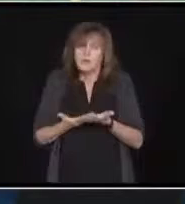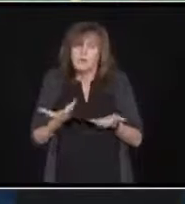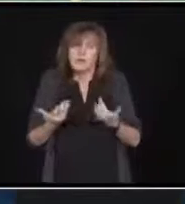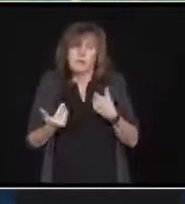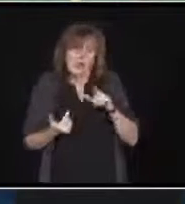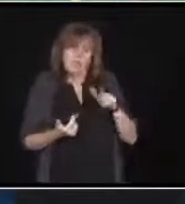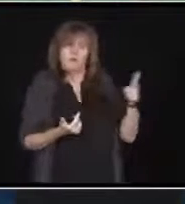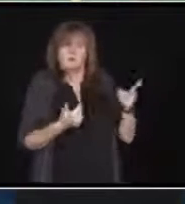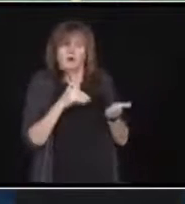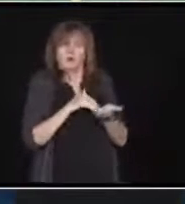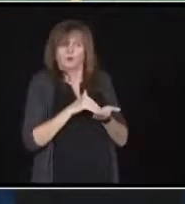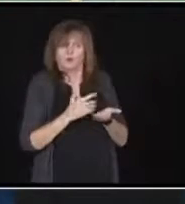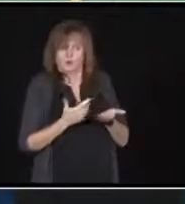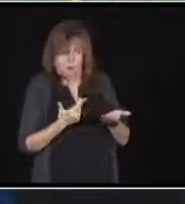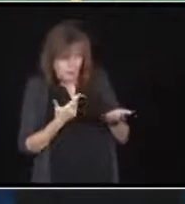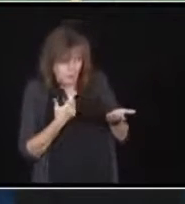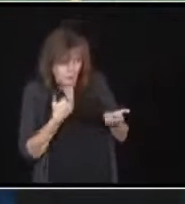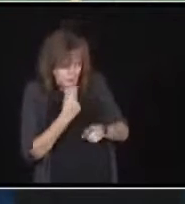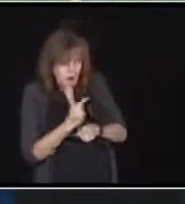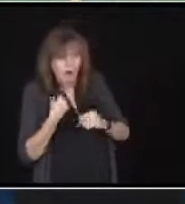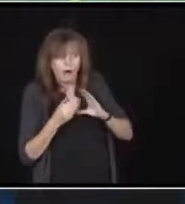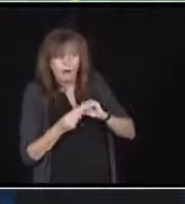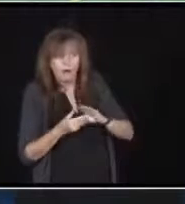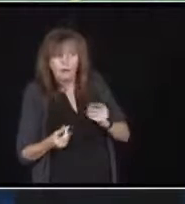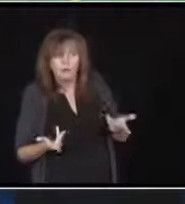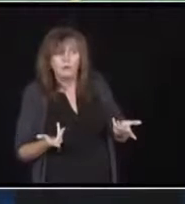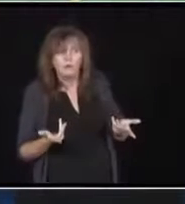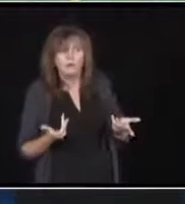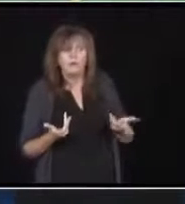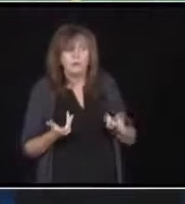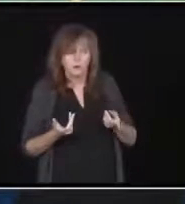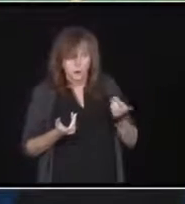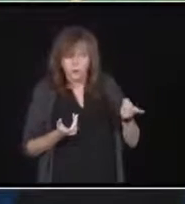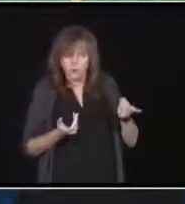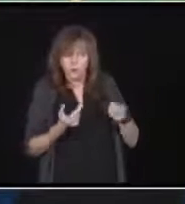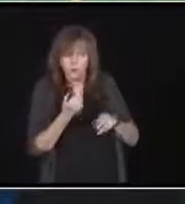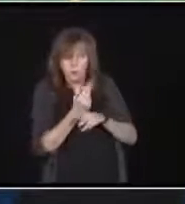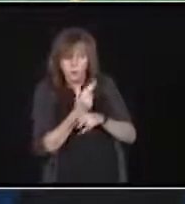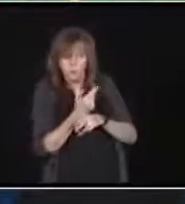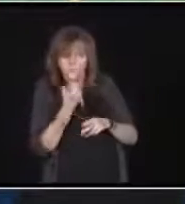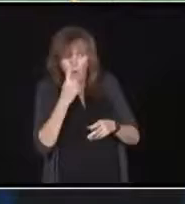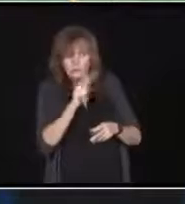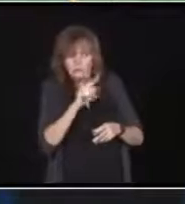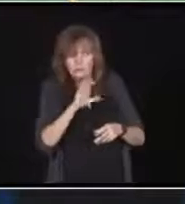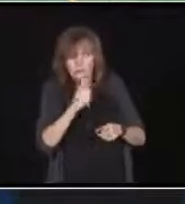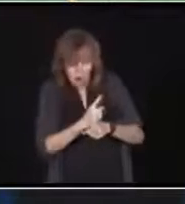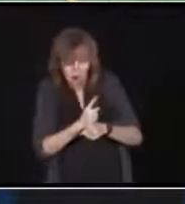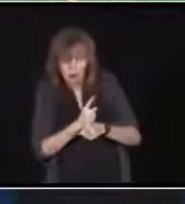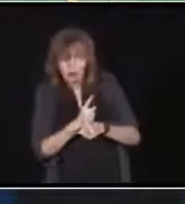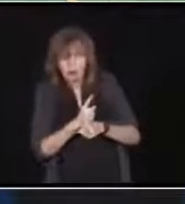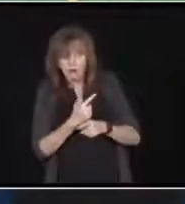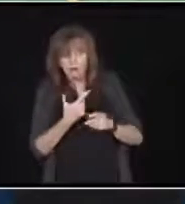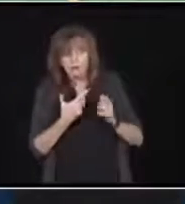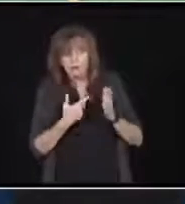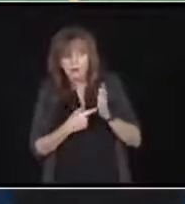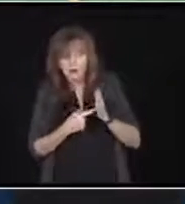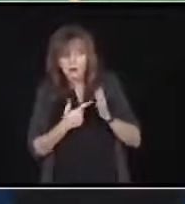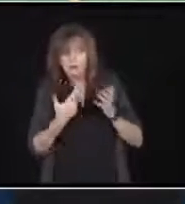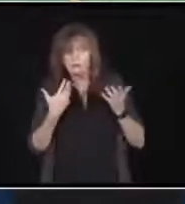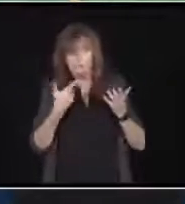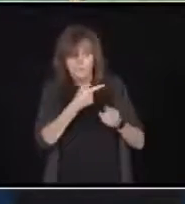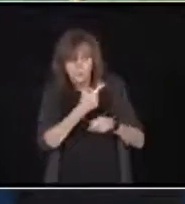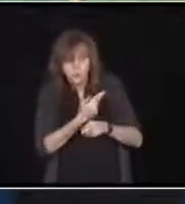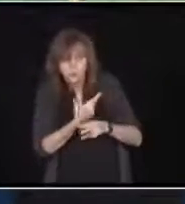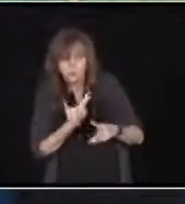correctly. Dr. Yaffe takes public transit. I think you do. You ever mention? No, sometimes. Sometimes. Yeah.